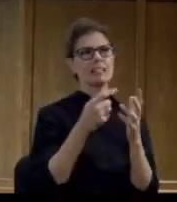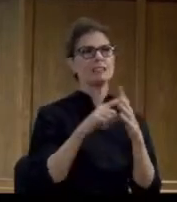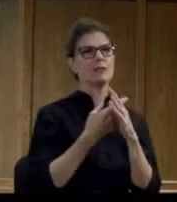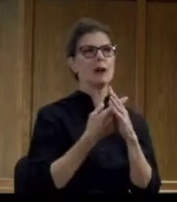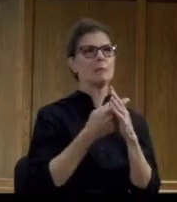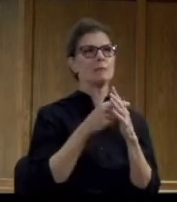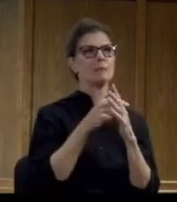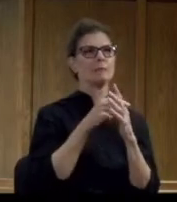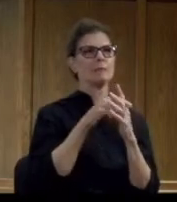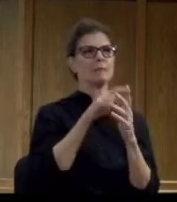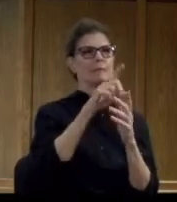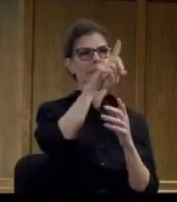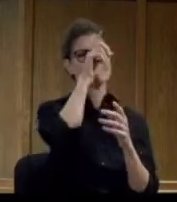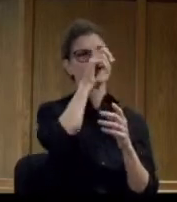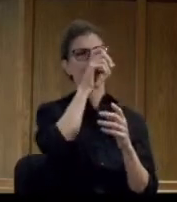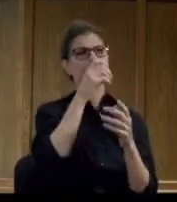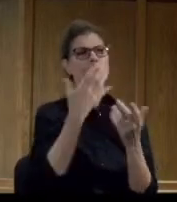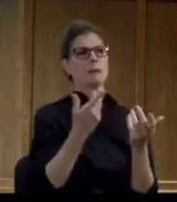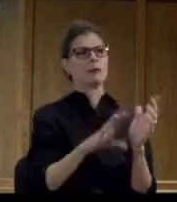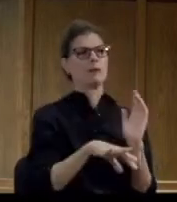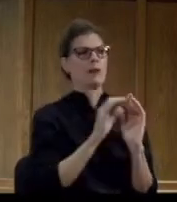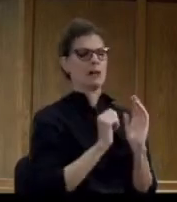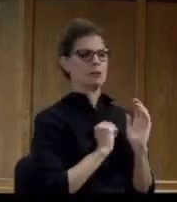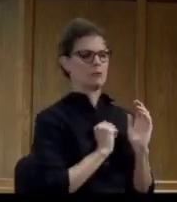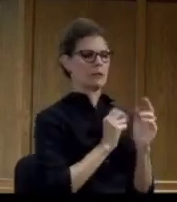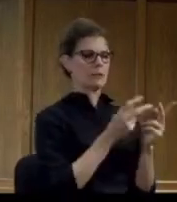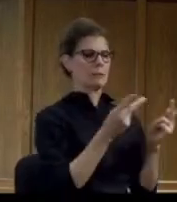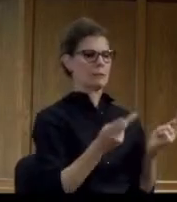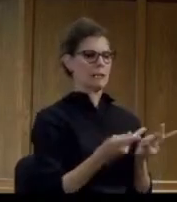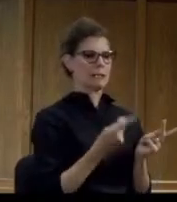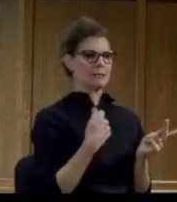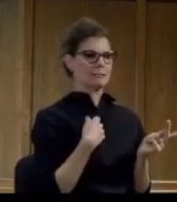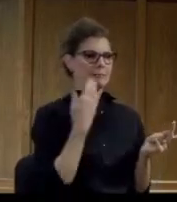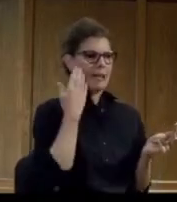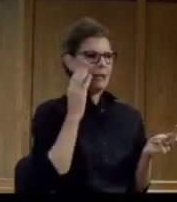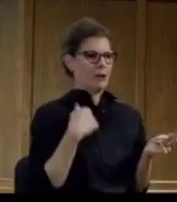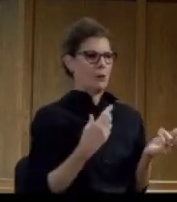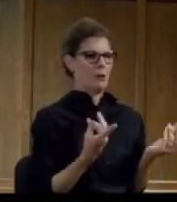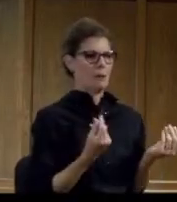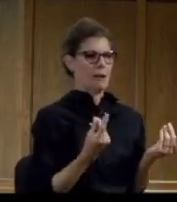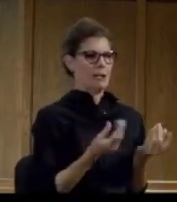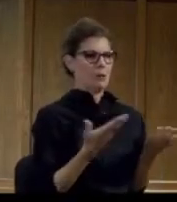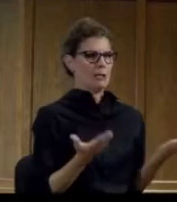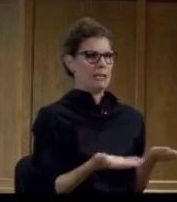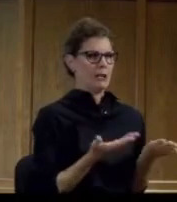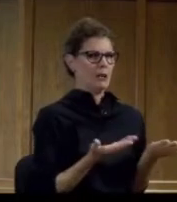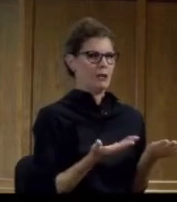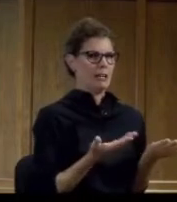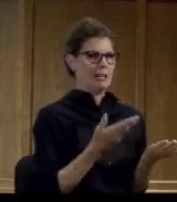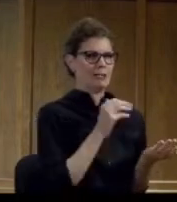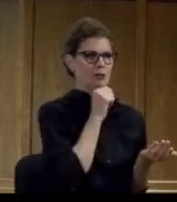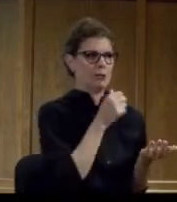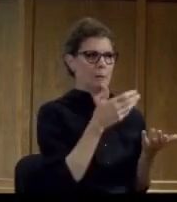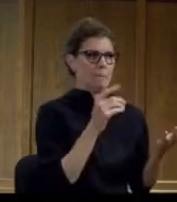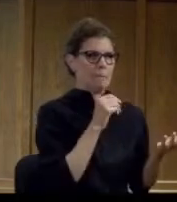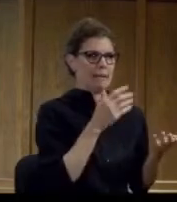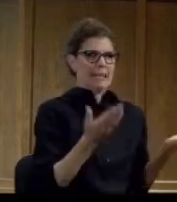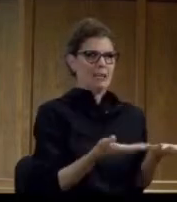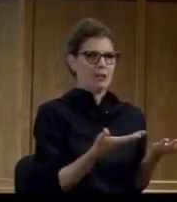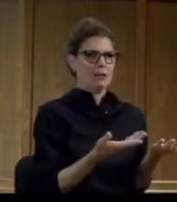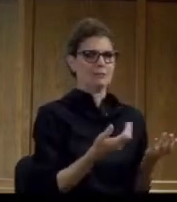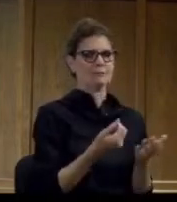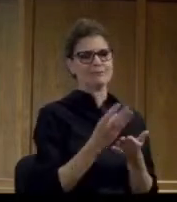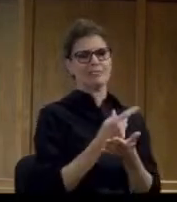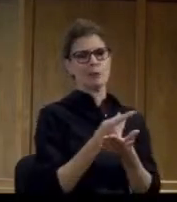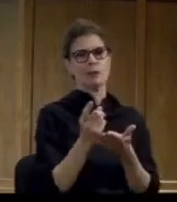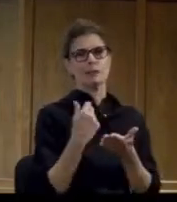when they find themselves in a place they're not supposed to be, which is, what am I really doing here? A few weeks ago, I entered the wrong address on my phone, and